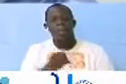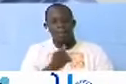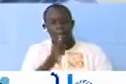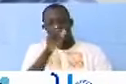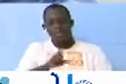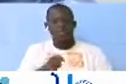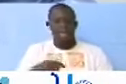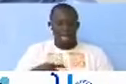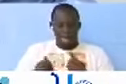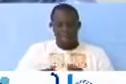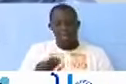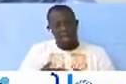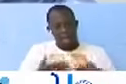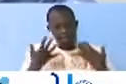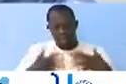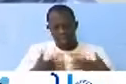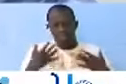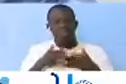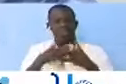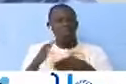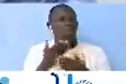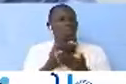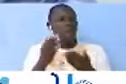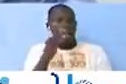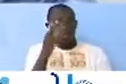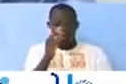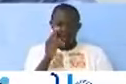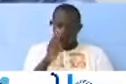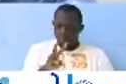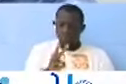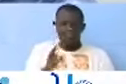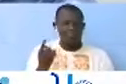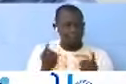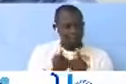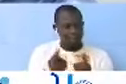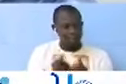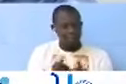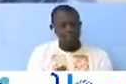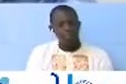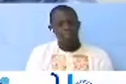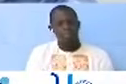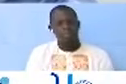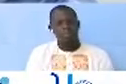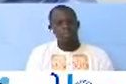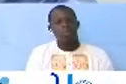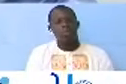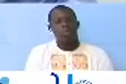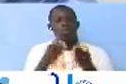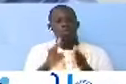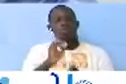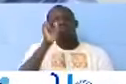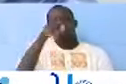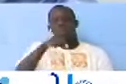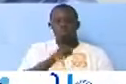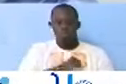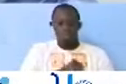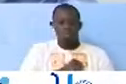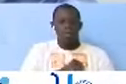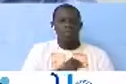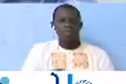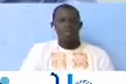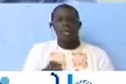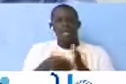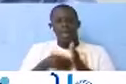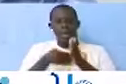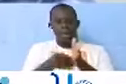heart. Because if you look at things, the way your head